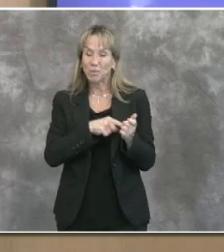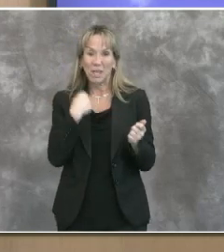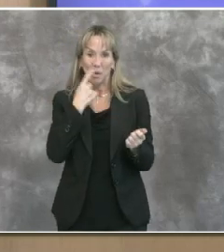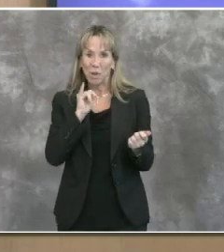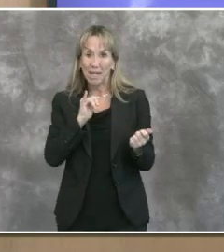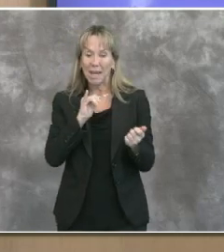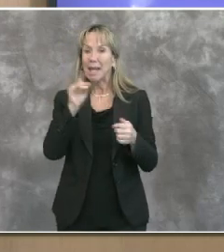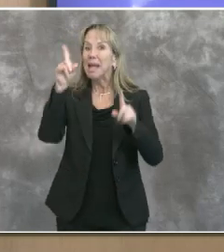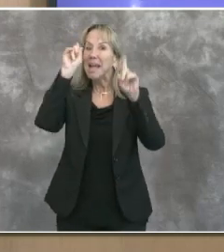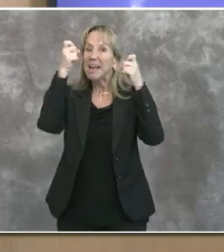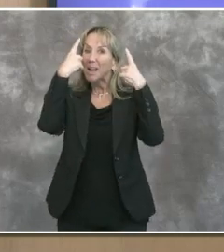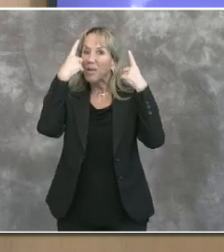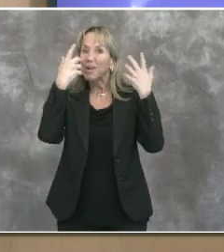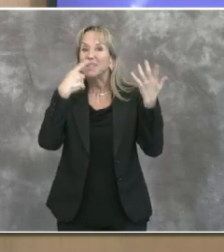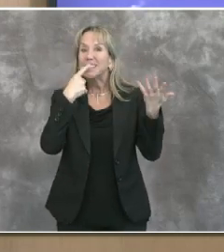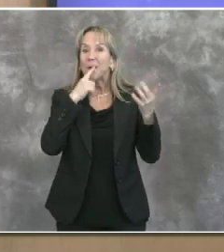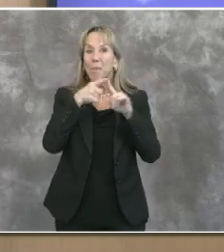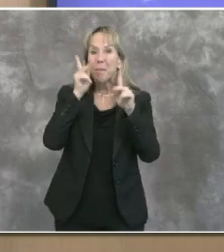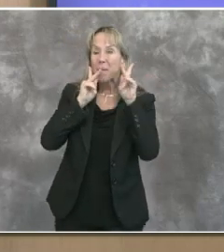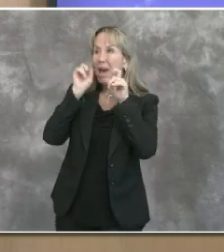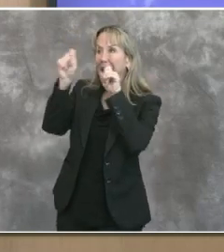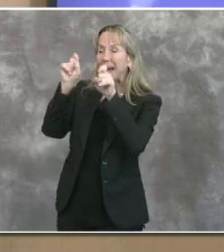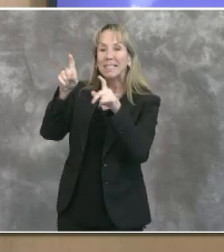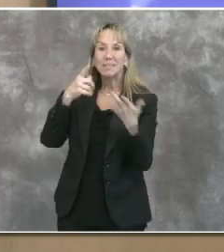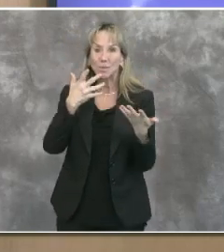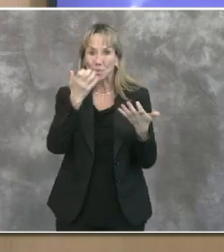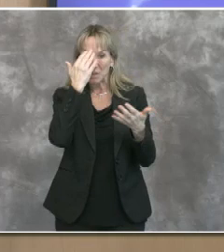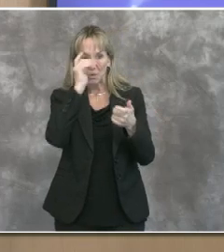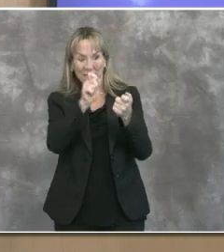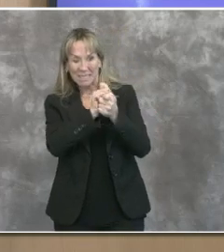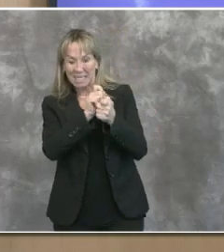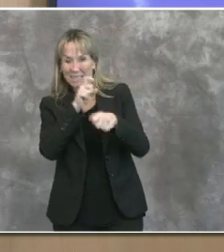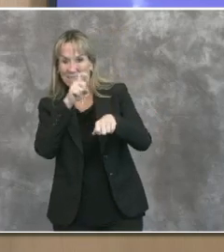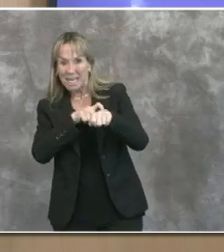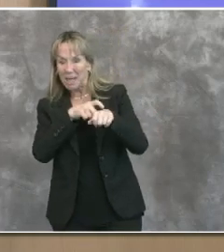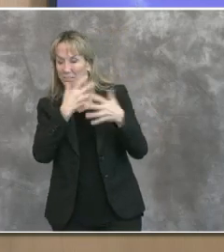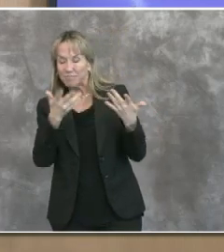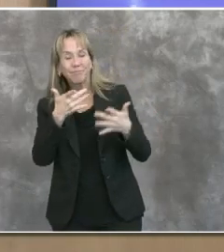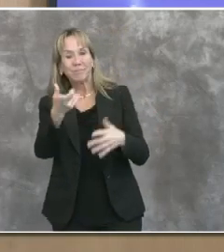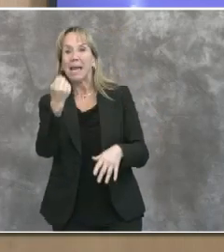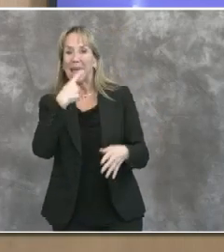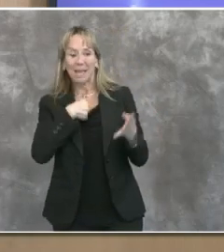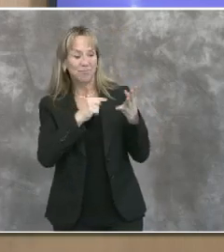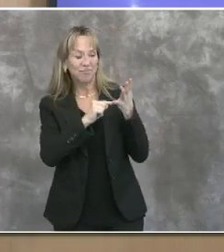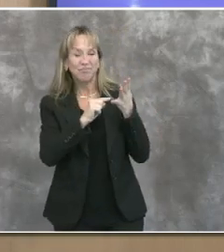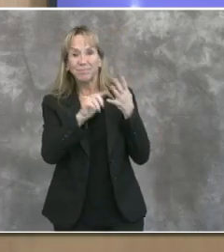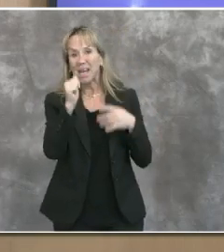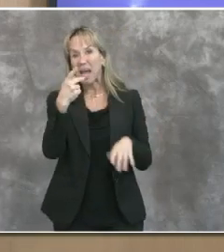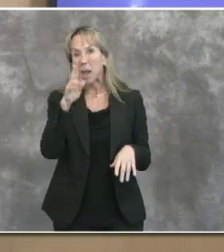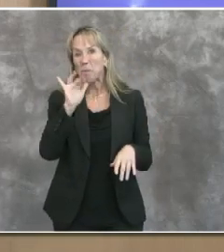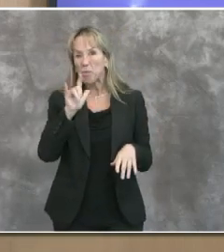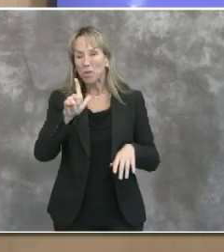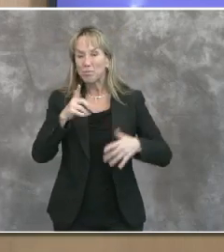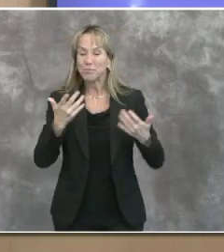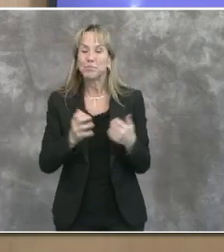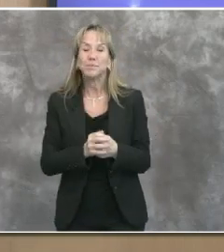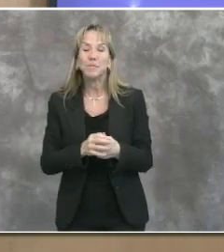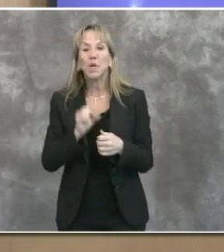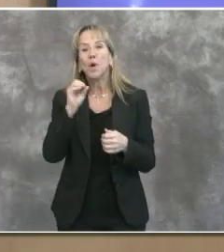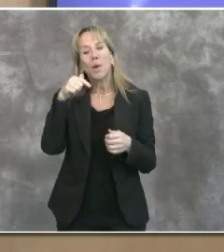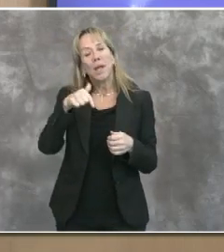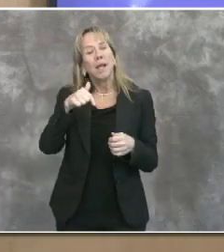said, ask me again at the end of April when we have better insight into what these look like. And so I think what was really framed up for the state of California was